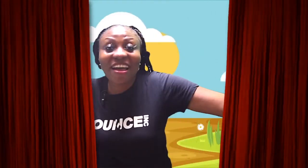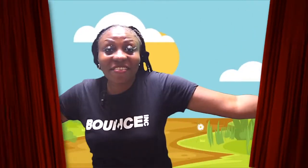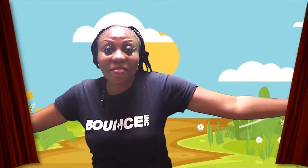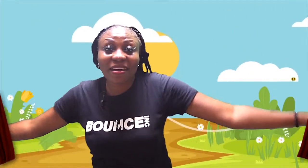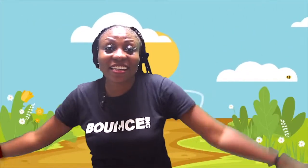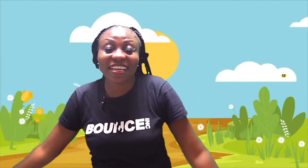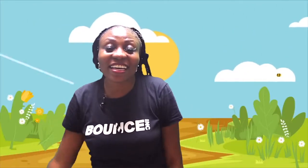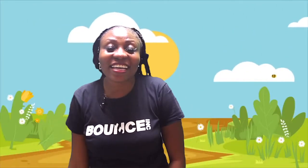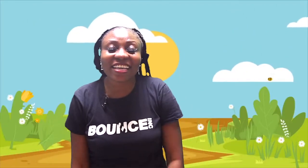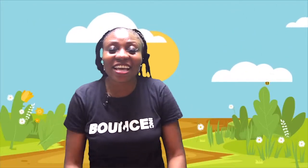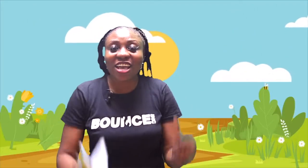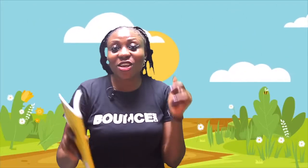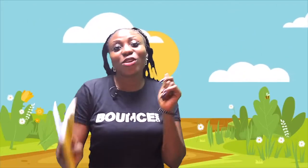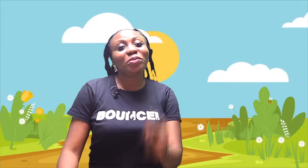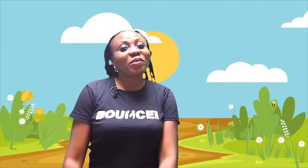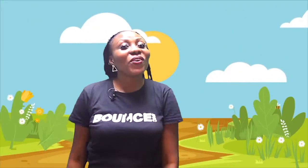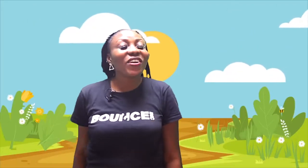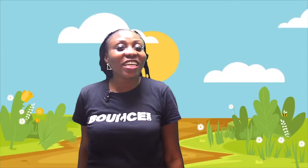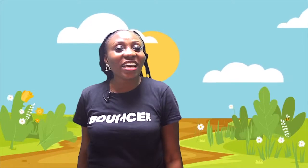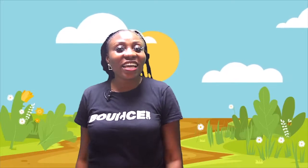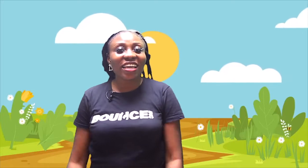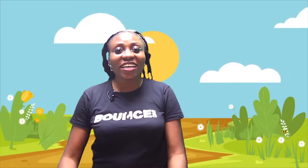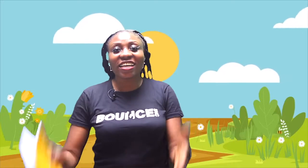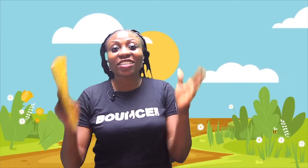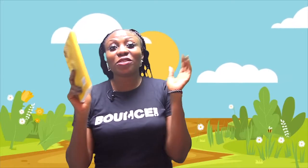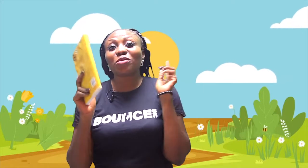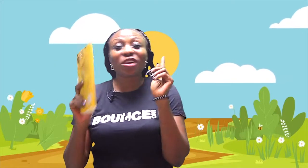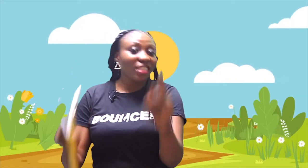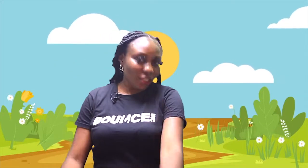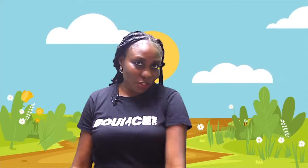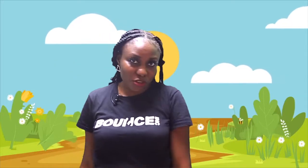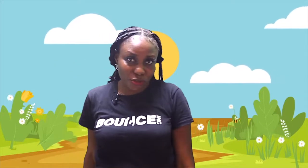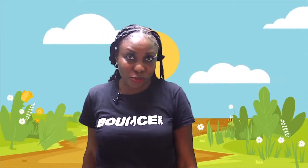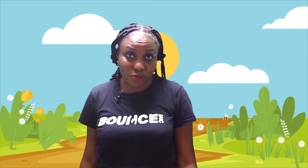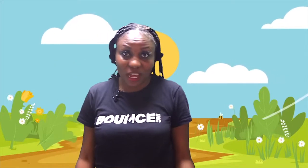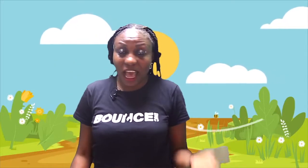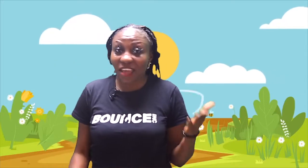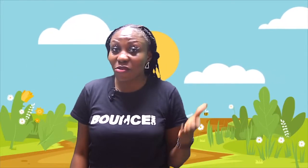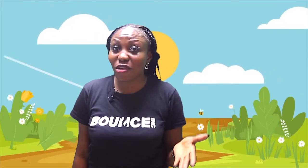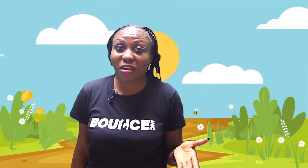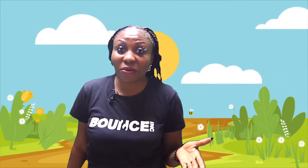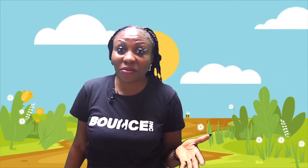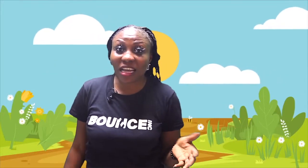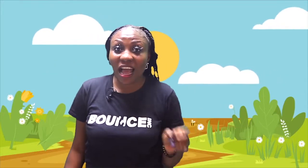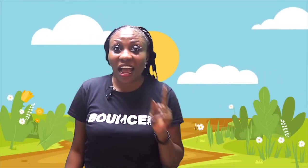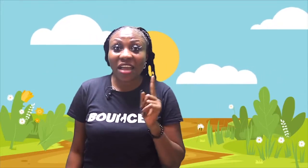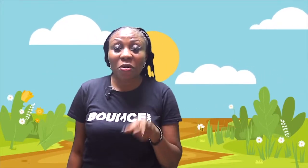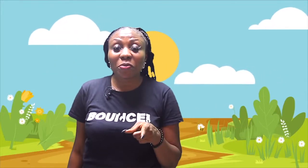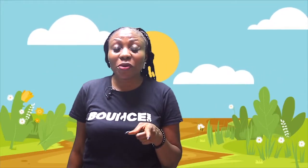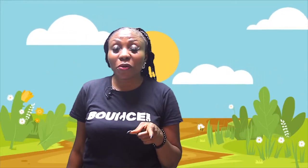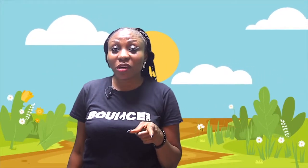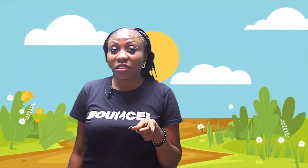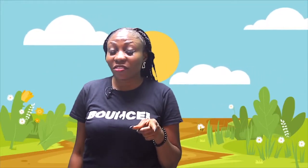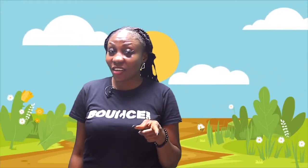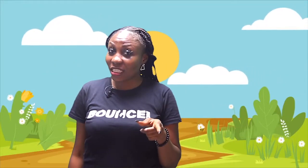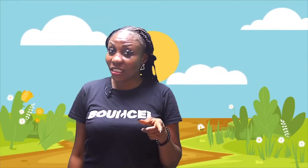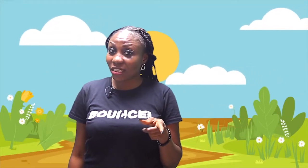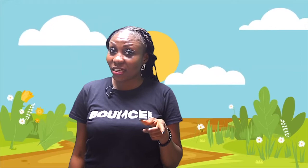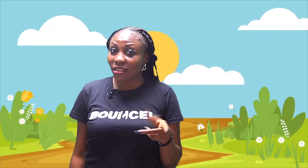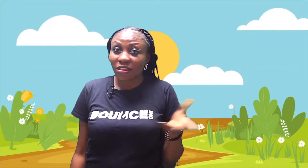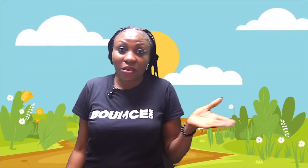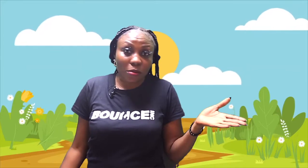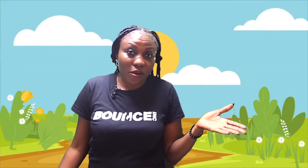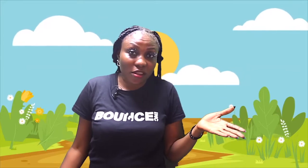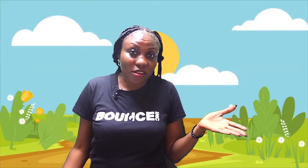Hello, everybody. Good morning. Good morning to you. Are you alone? I hope you are with your